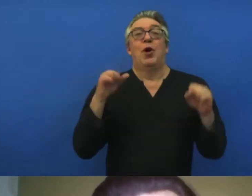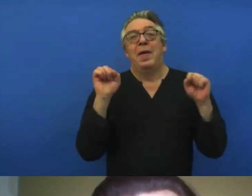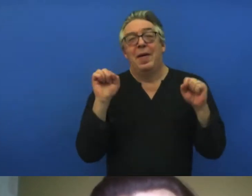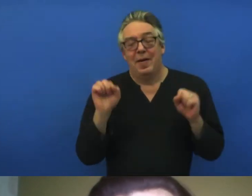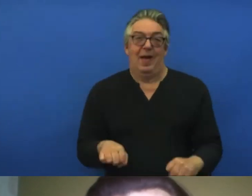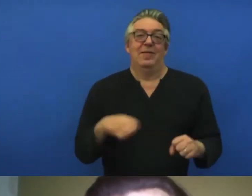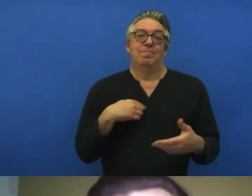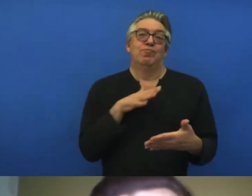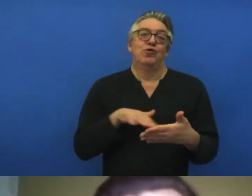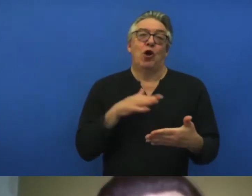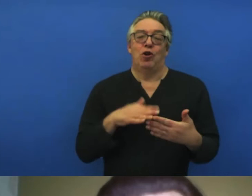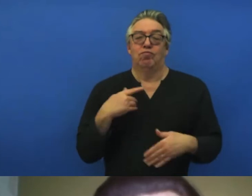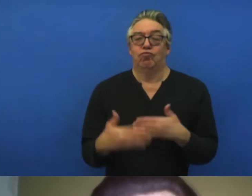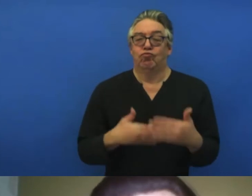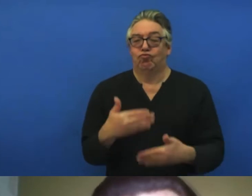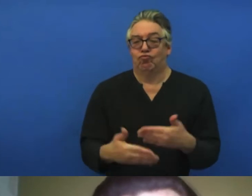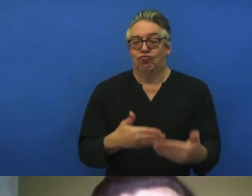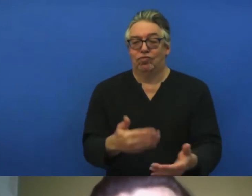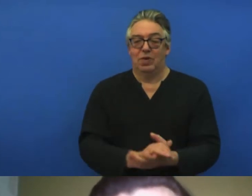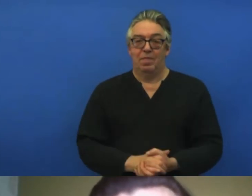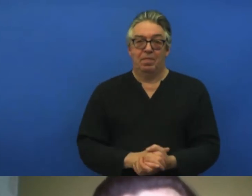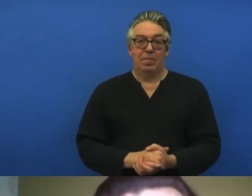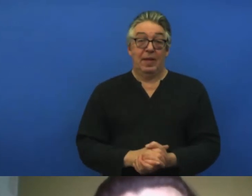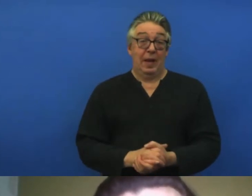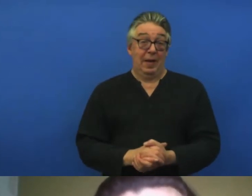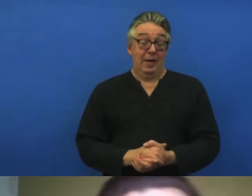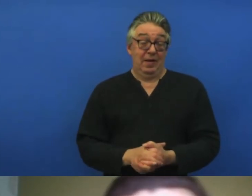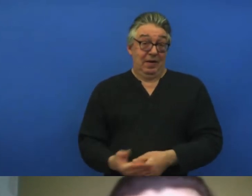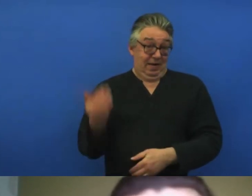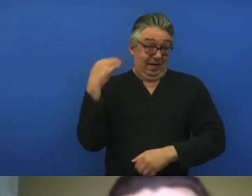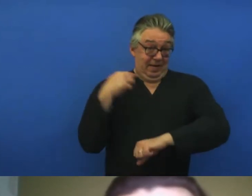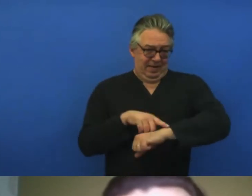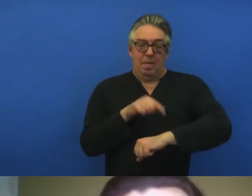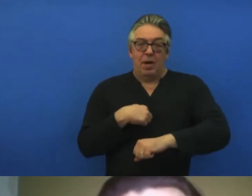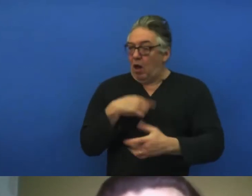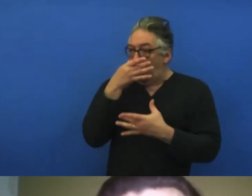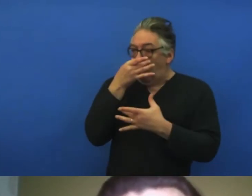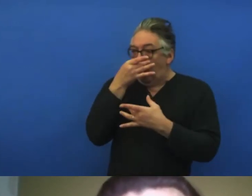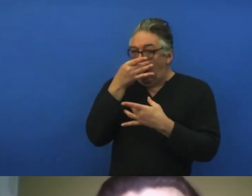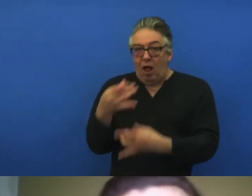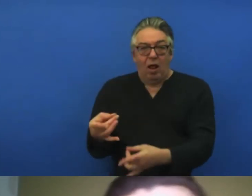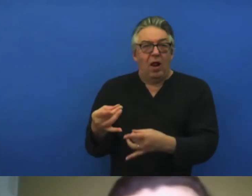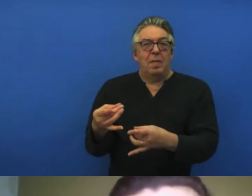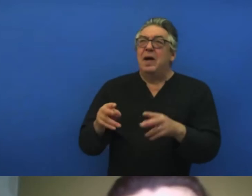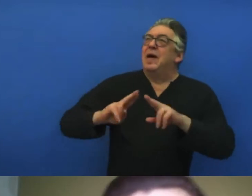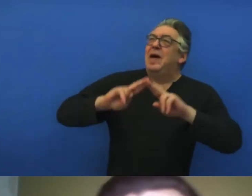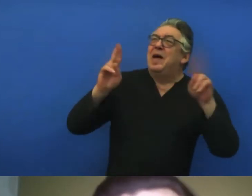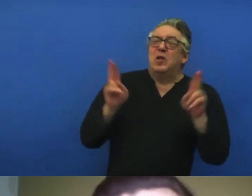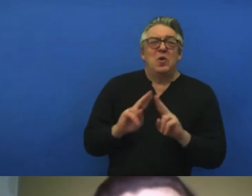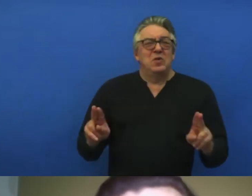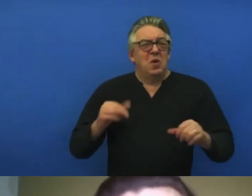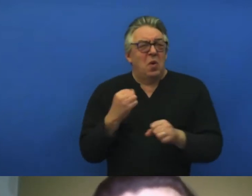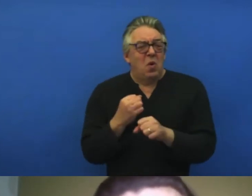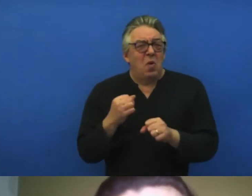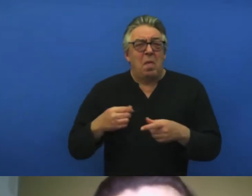processes beyond disability issues. And then it finally happened that in 2019, I was selected